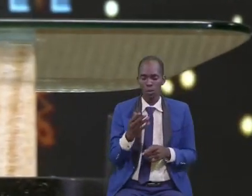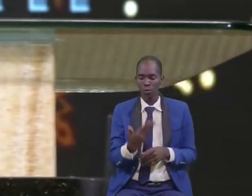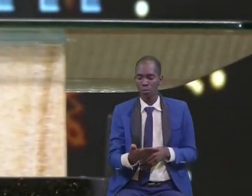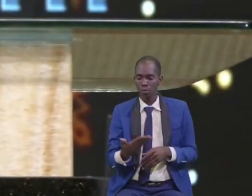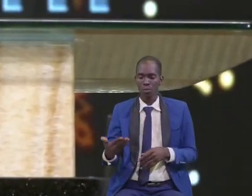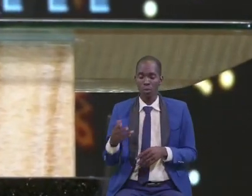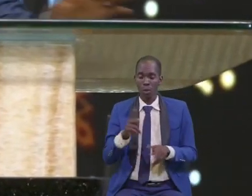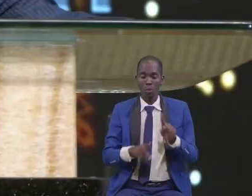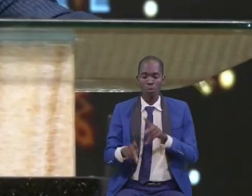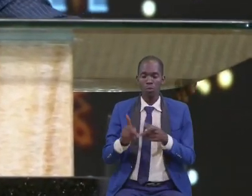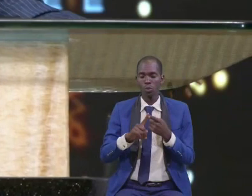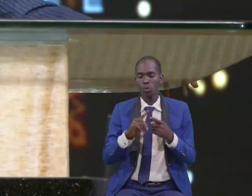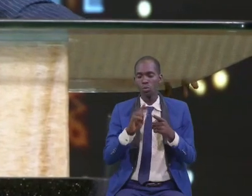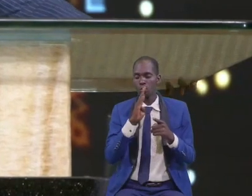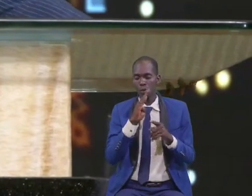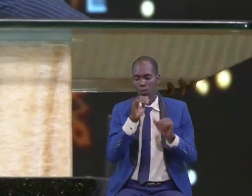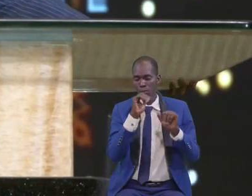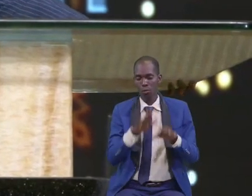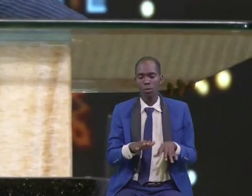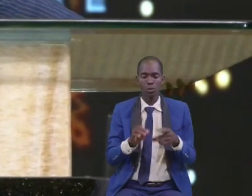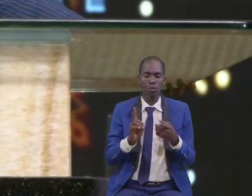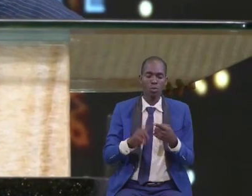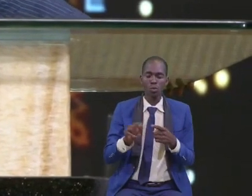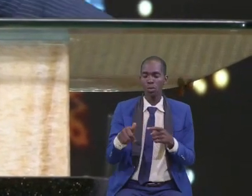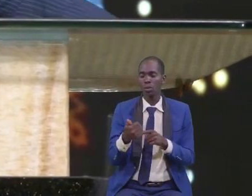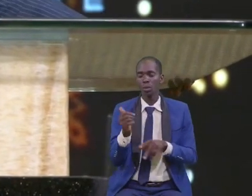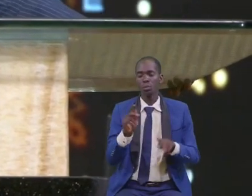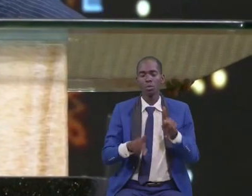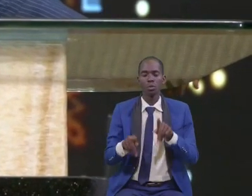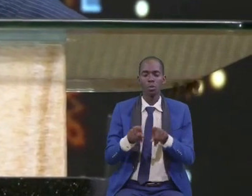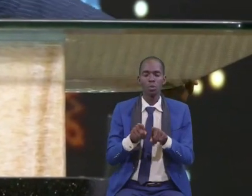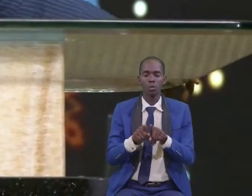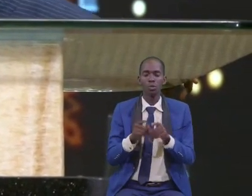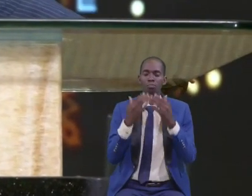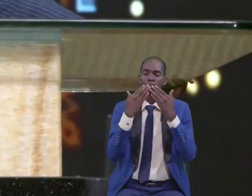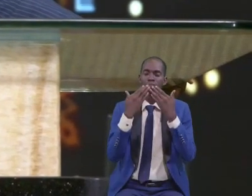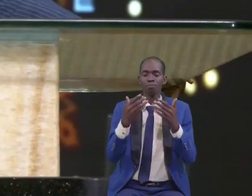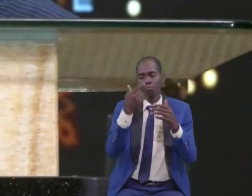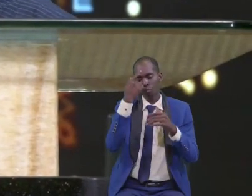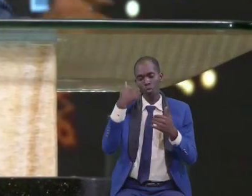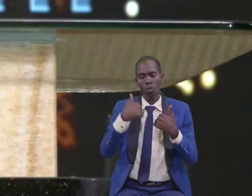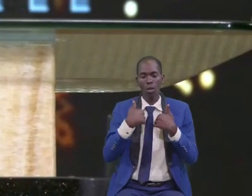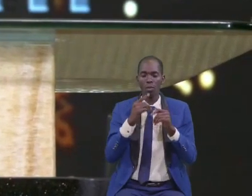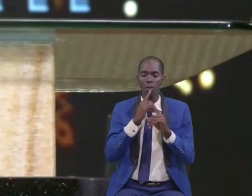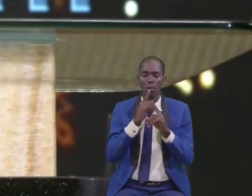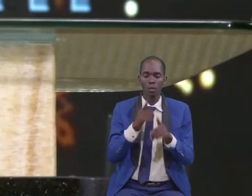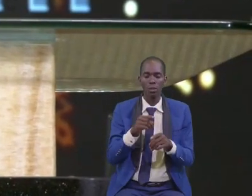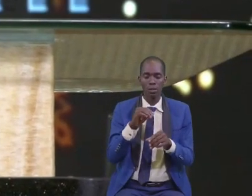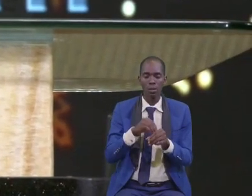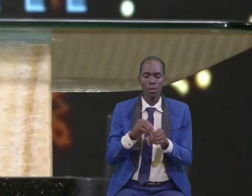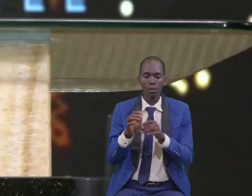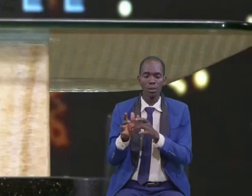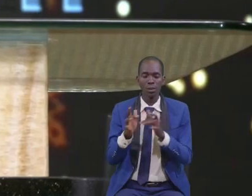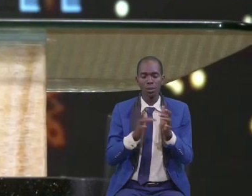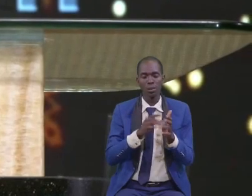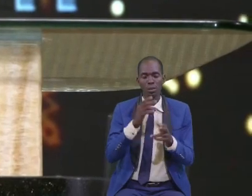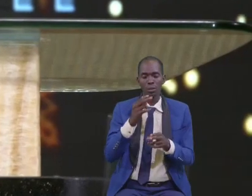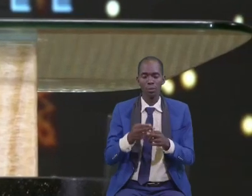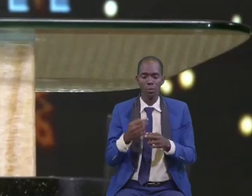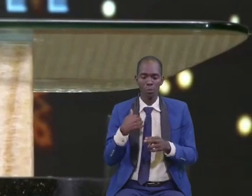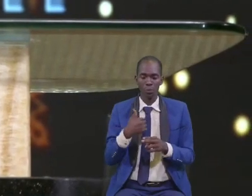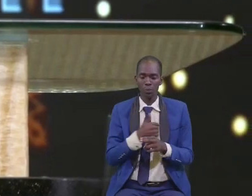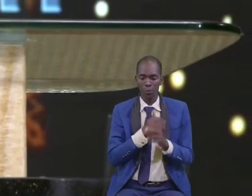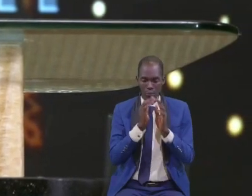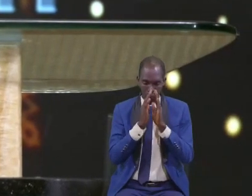for other people around us too. Thank you, Lord, because I know you have answered. In Jesus' name